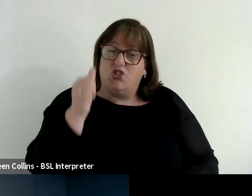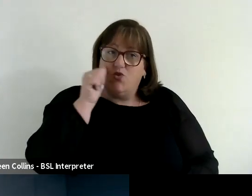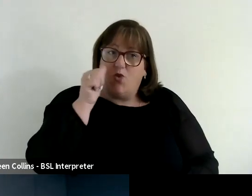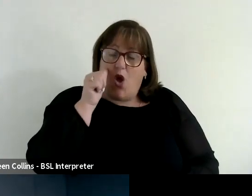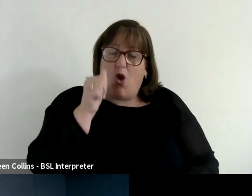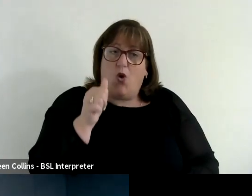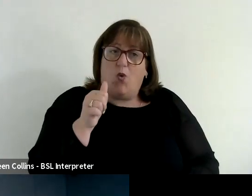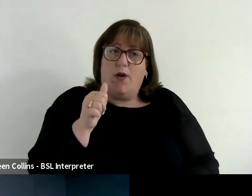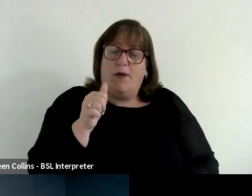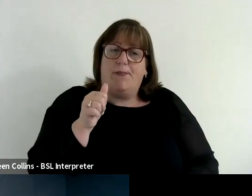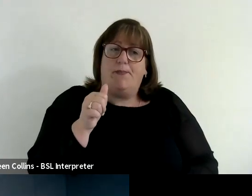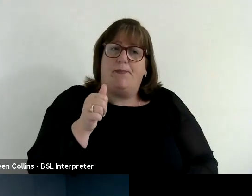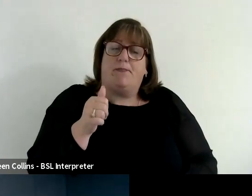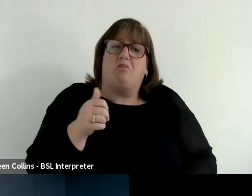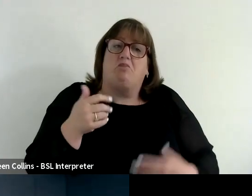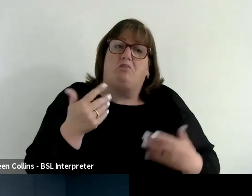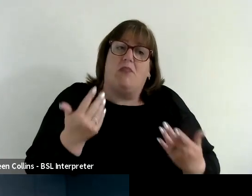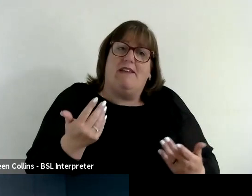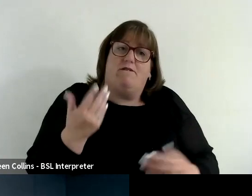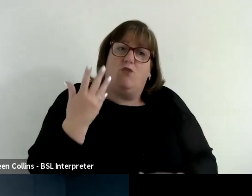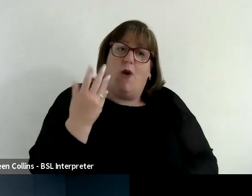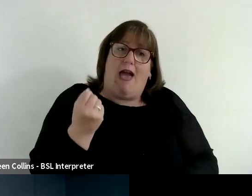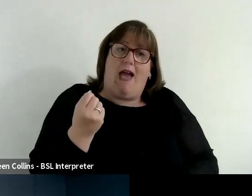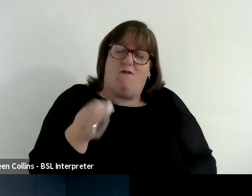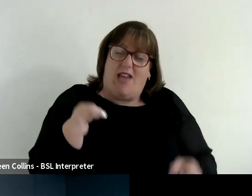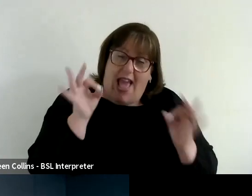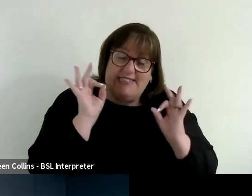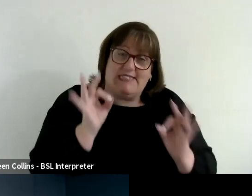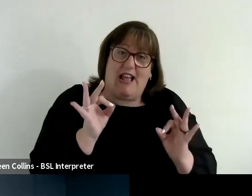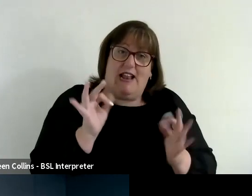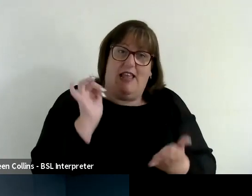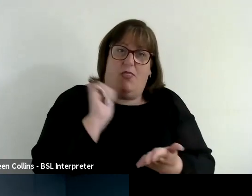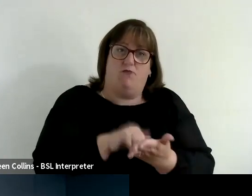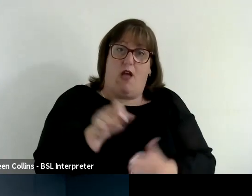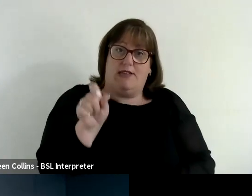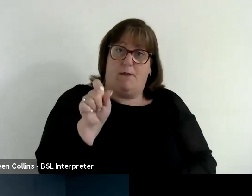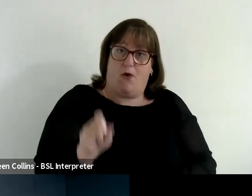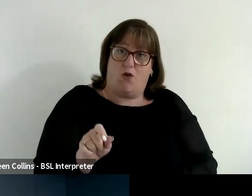make assumptions, but if you had exactly the right candidate that had everything you were looking for,